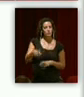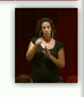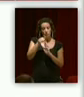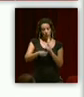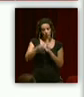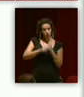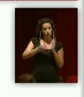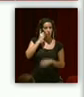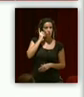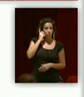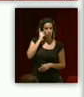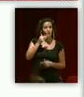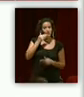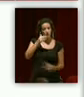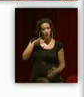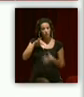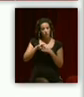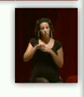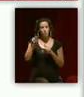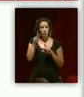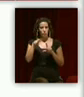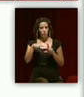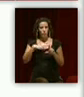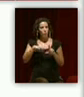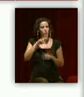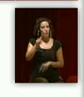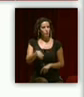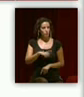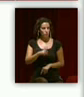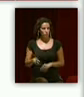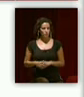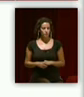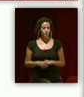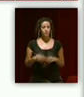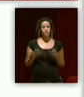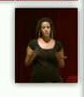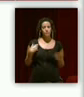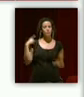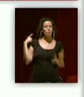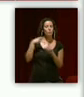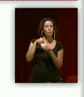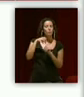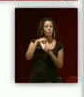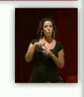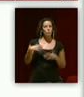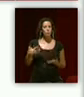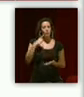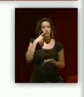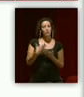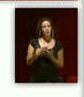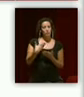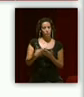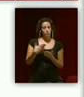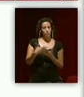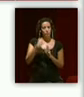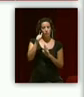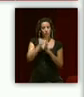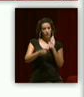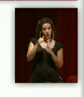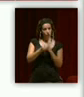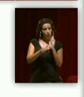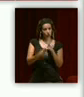trying or attempting to see that whether we are going to be able to create this type of applications with a screen reader. So that is the